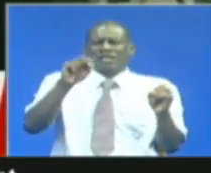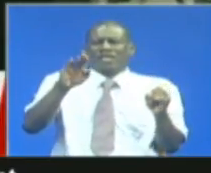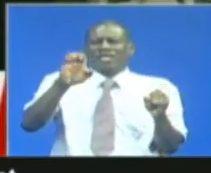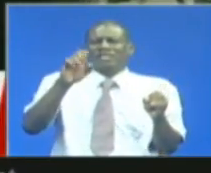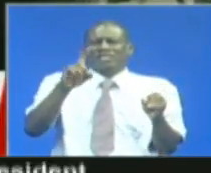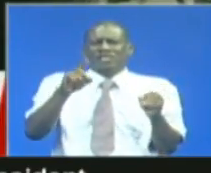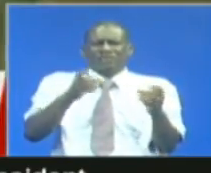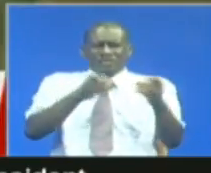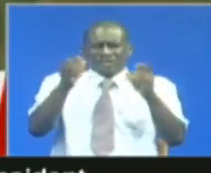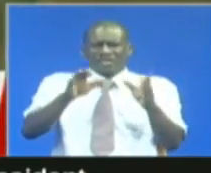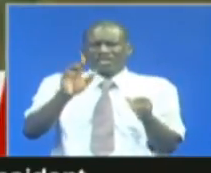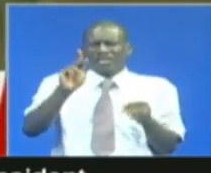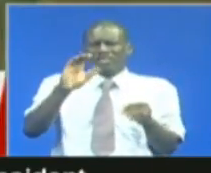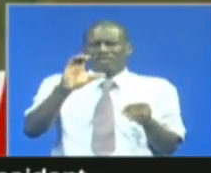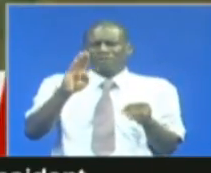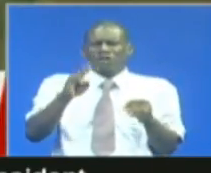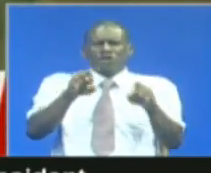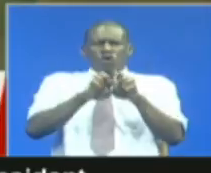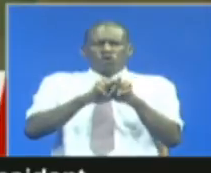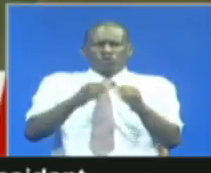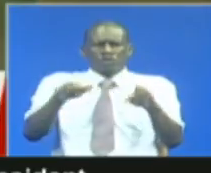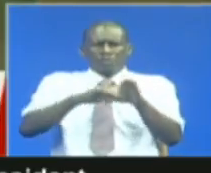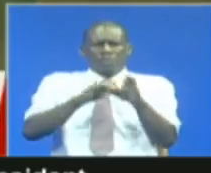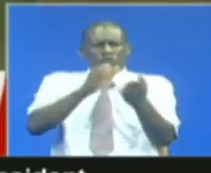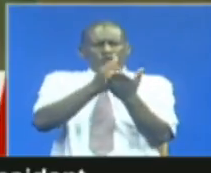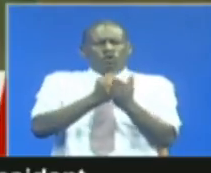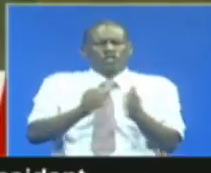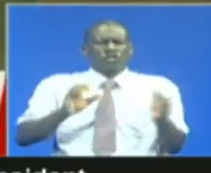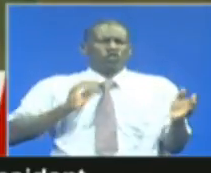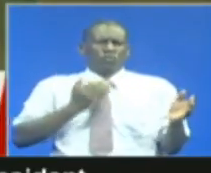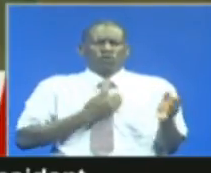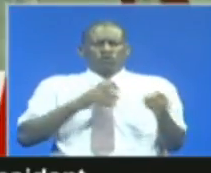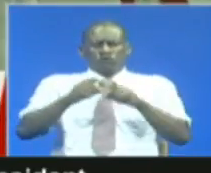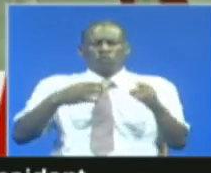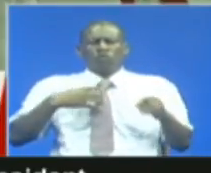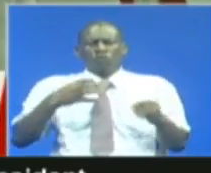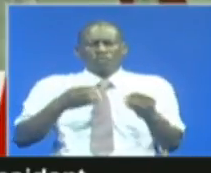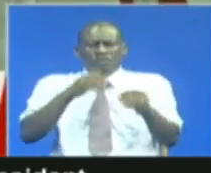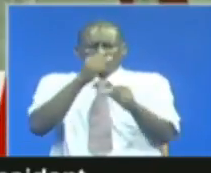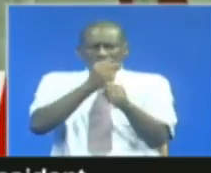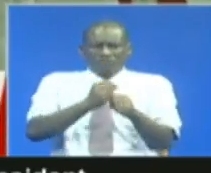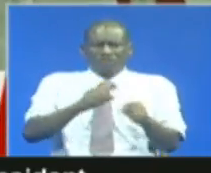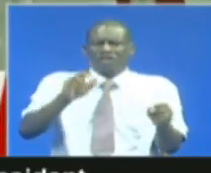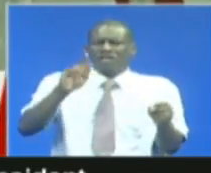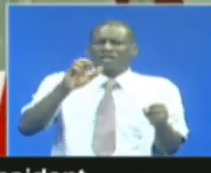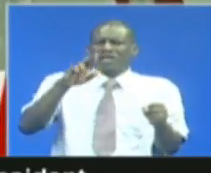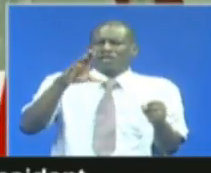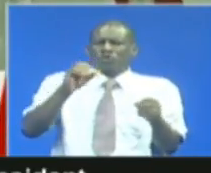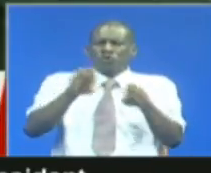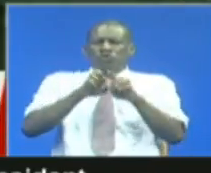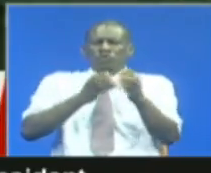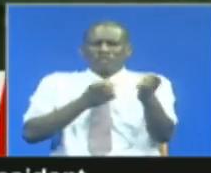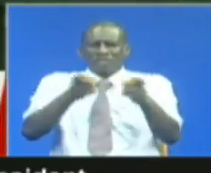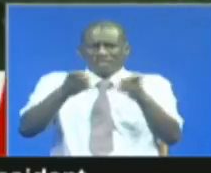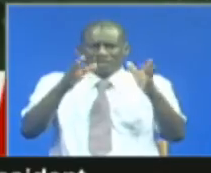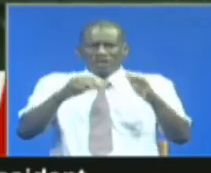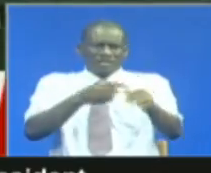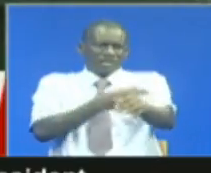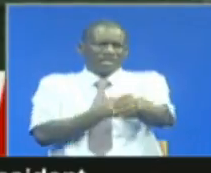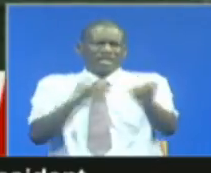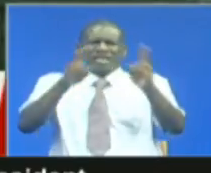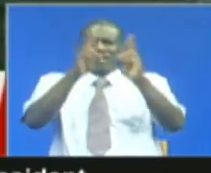KCB and was a member of the audit committee of the Commonwealth Secretariat. Cairo was also a director at Ghana International